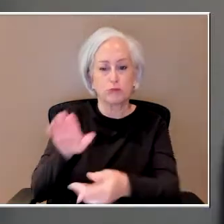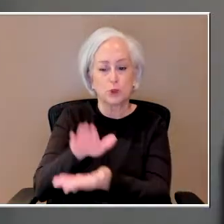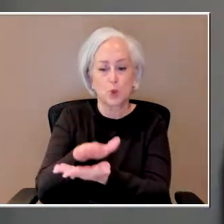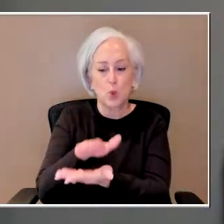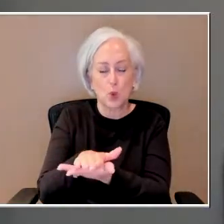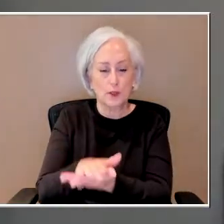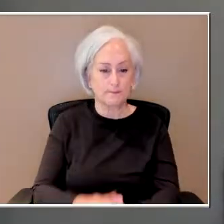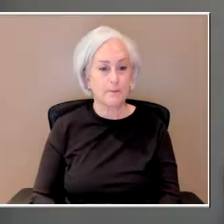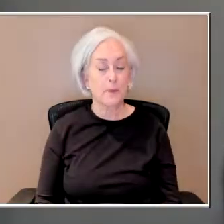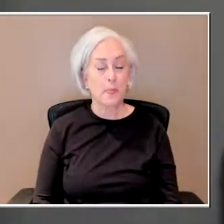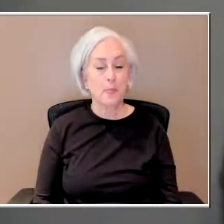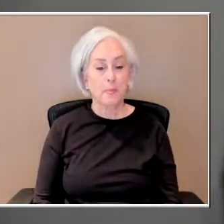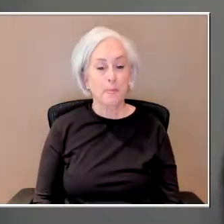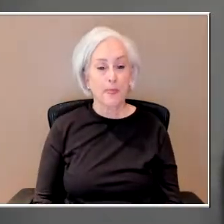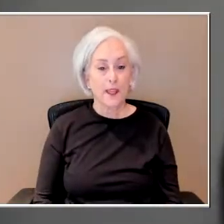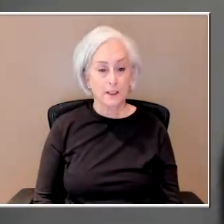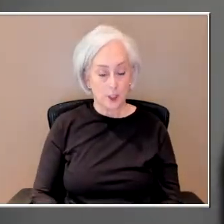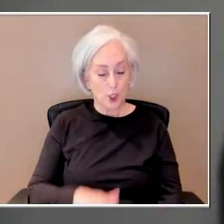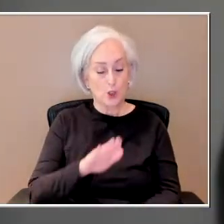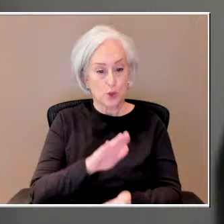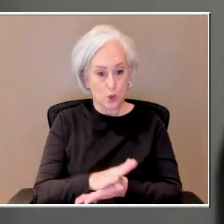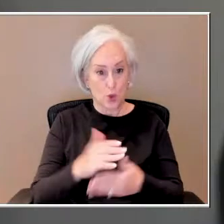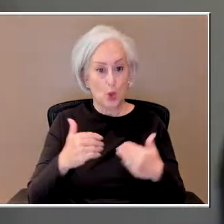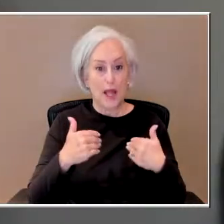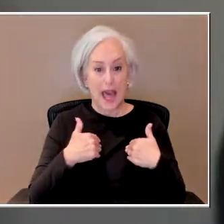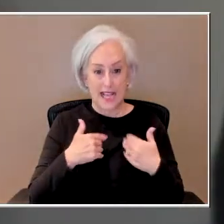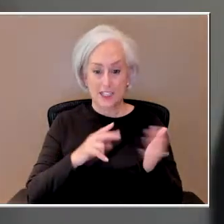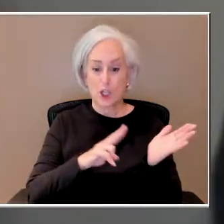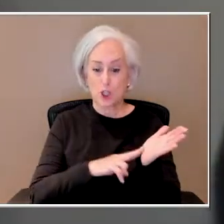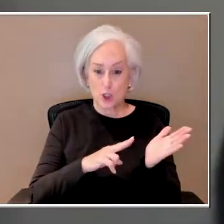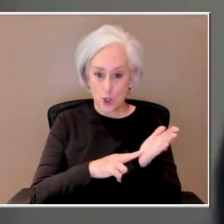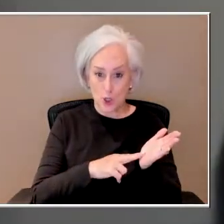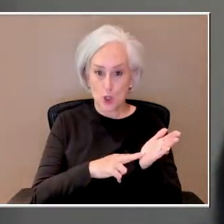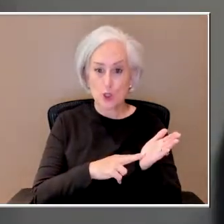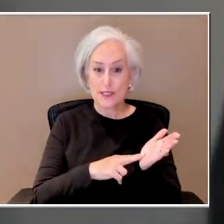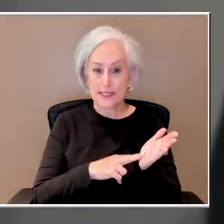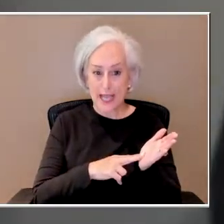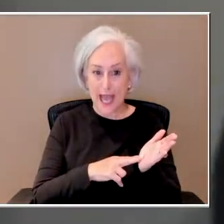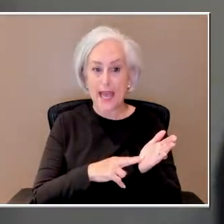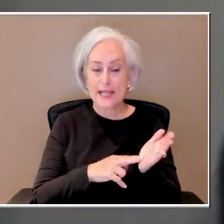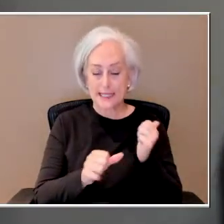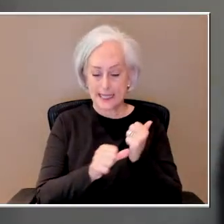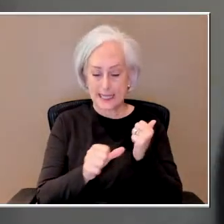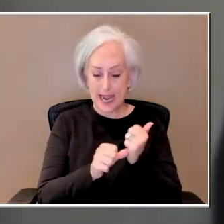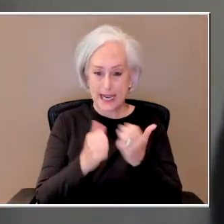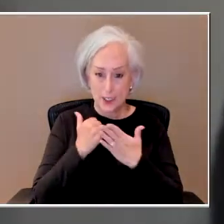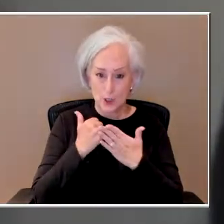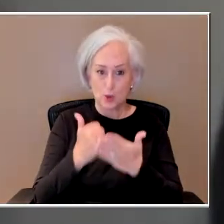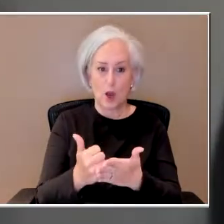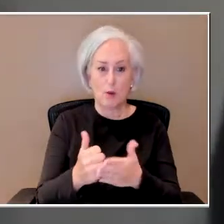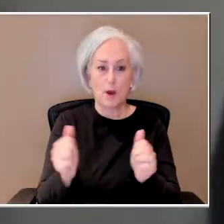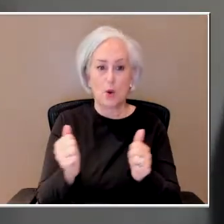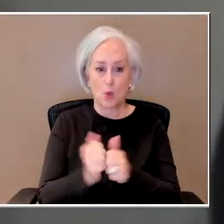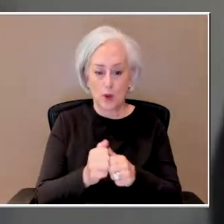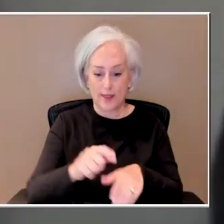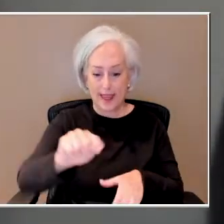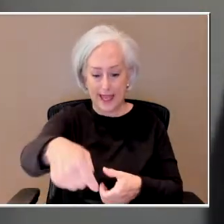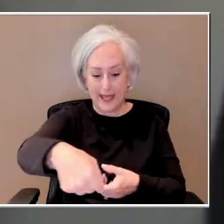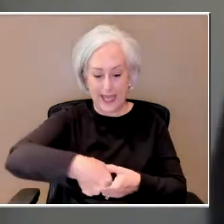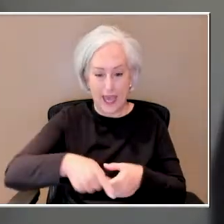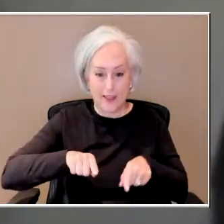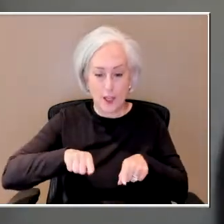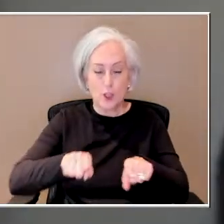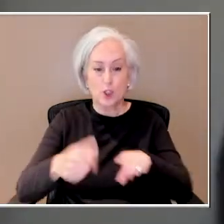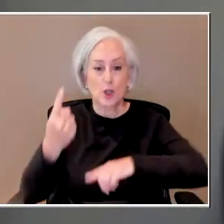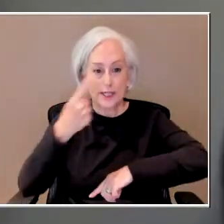They actually have nurses and aides at school that help with Brennan's caffeine during the day. They help him